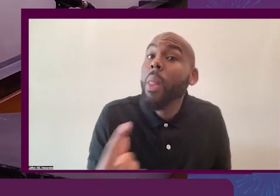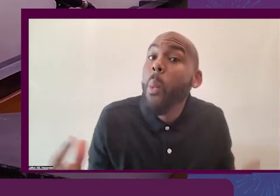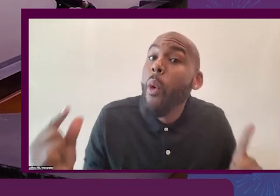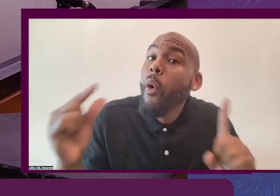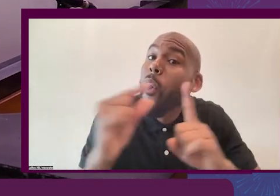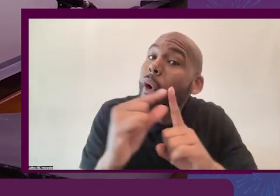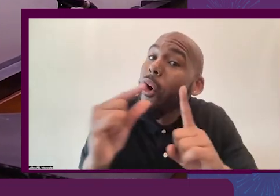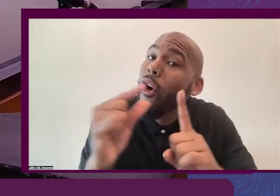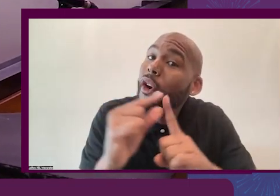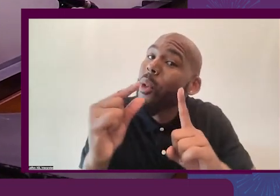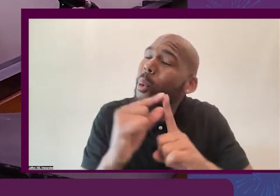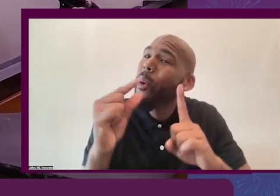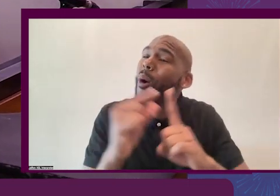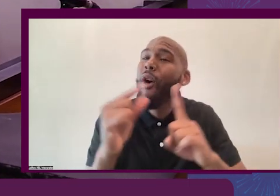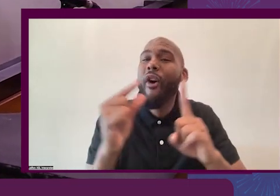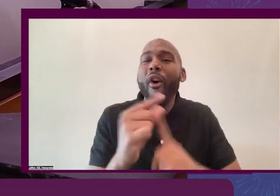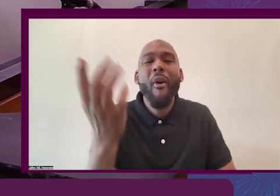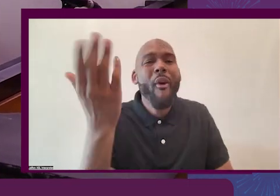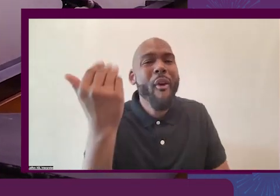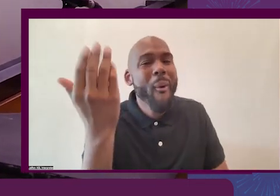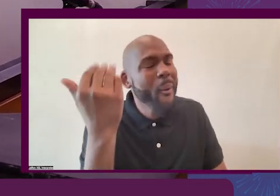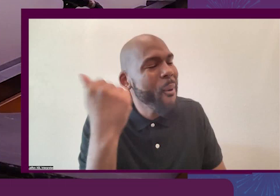love, then you could say the